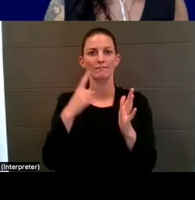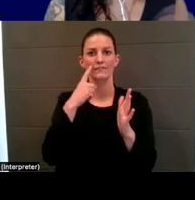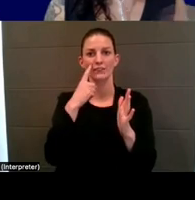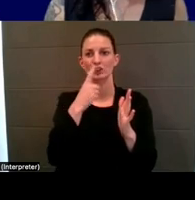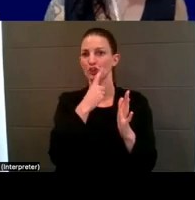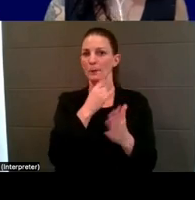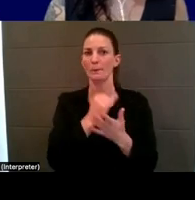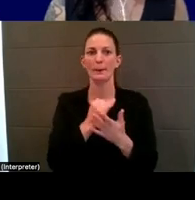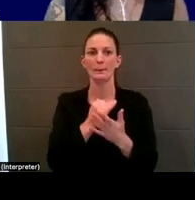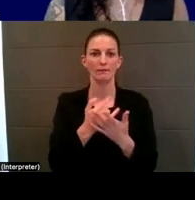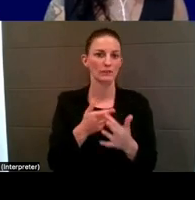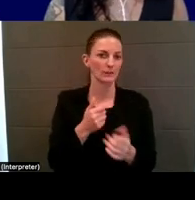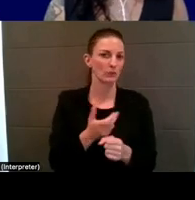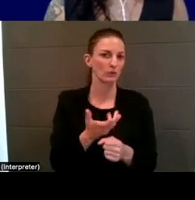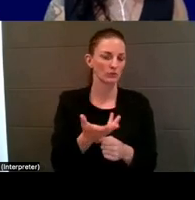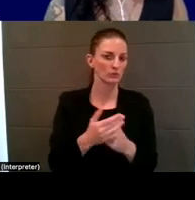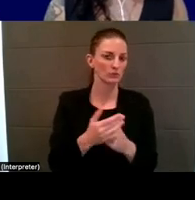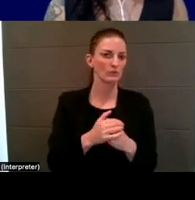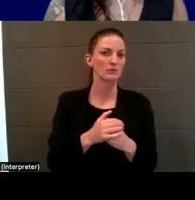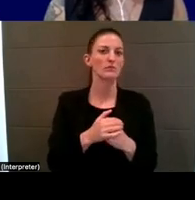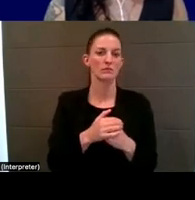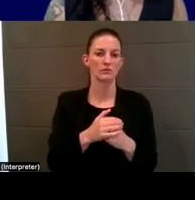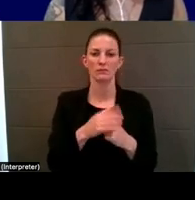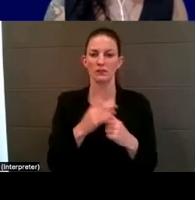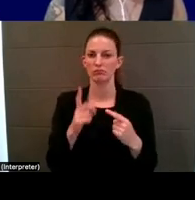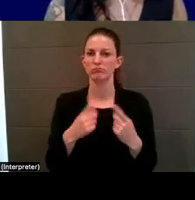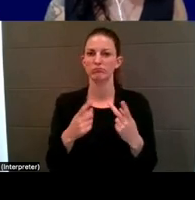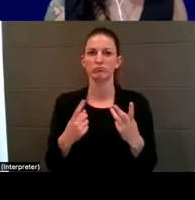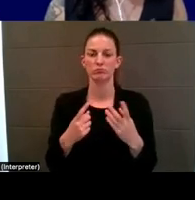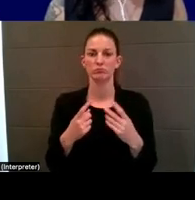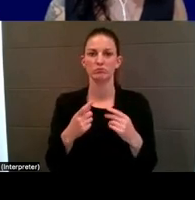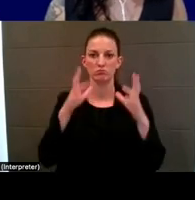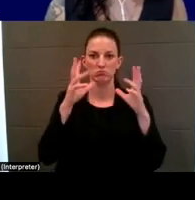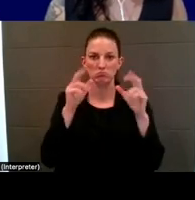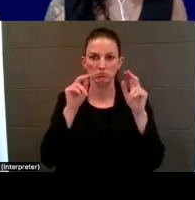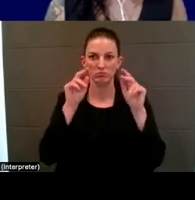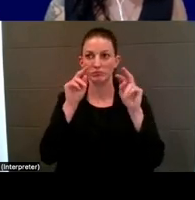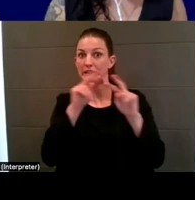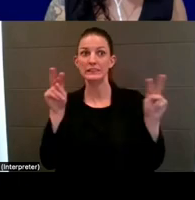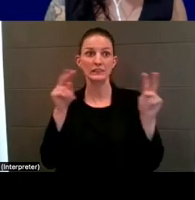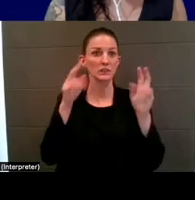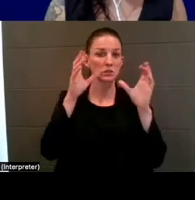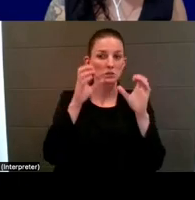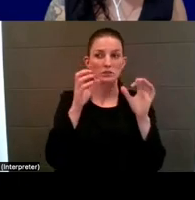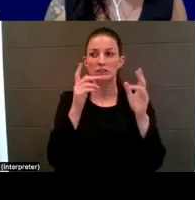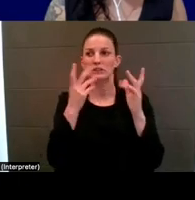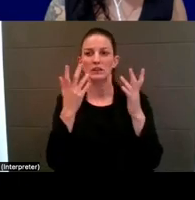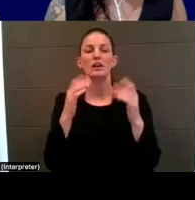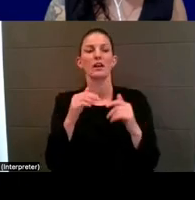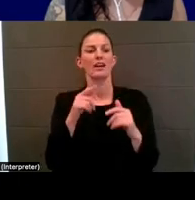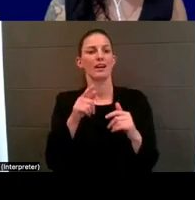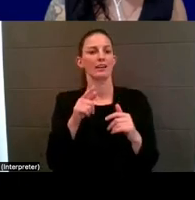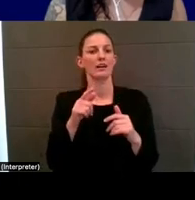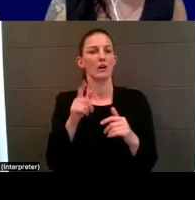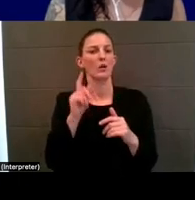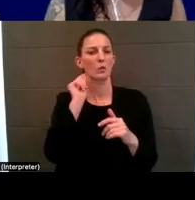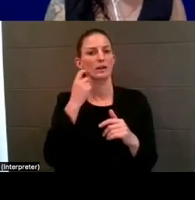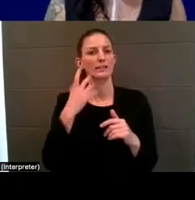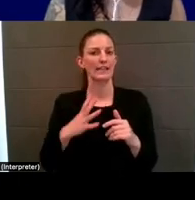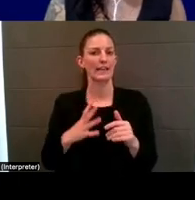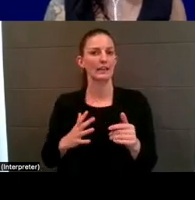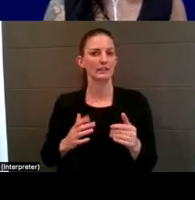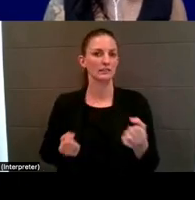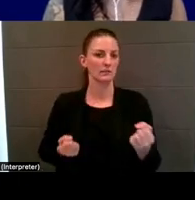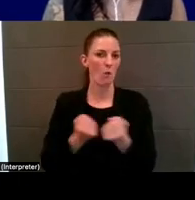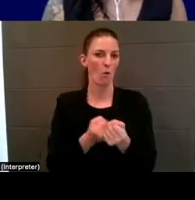And all these children with varying levels of vision and hearing and with additional disabilities will receive levels of specialist support unique to their